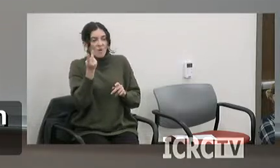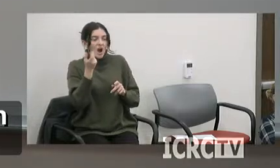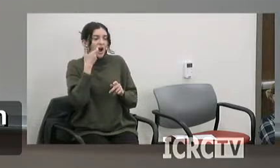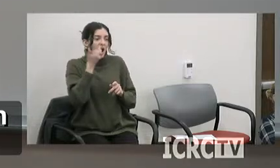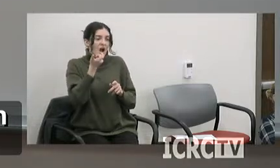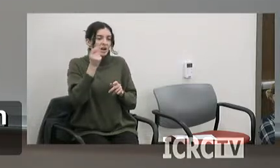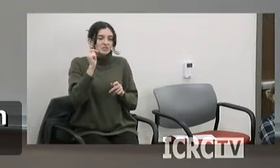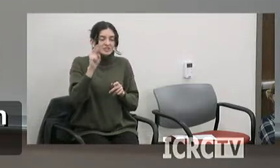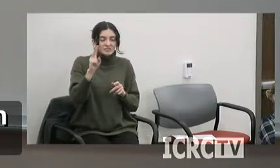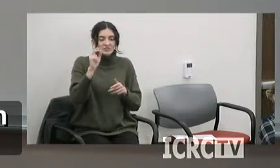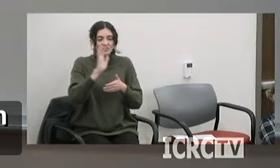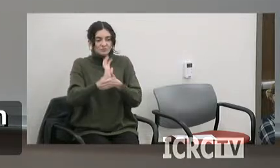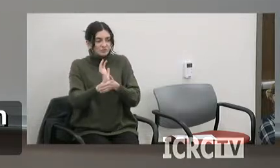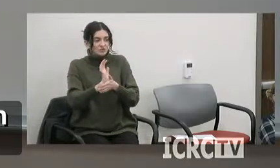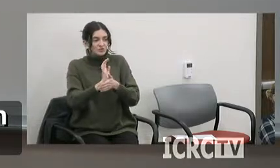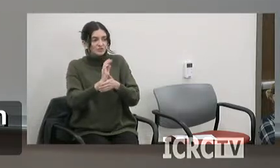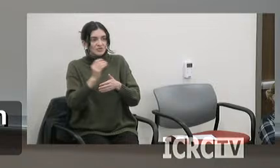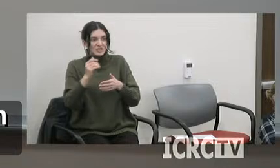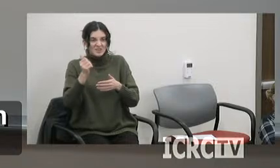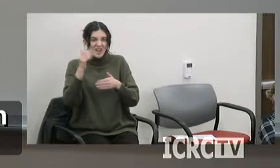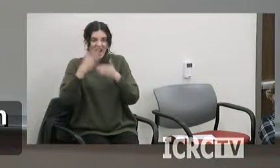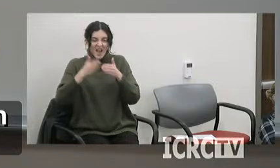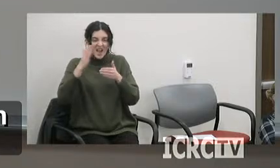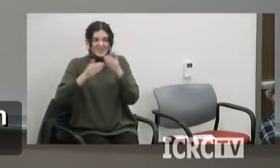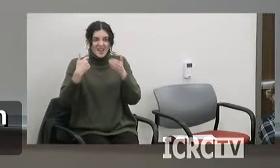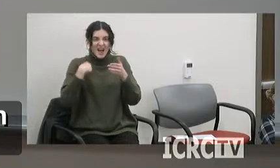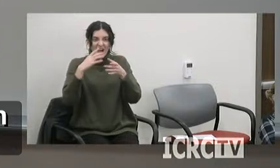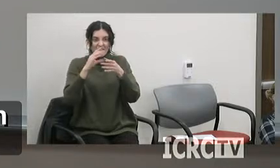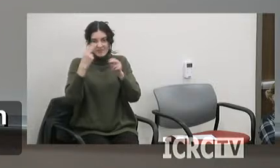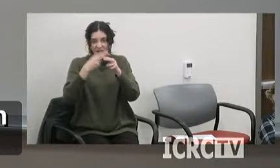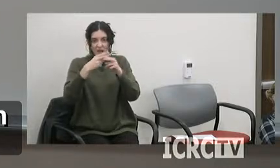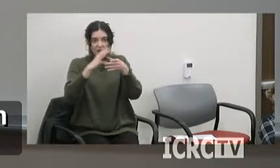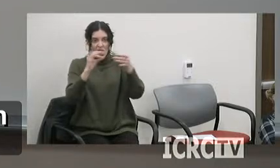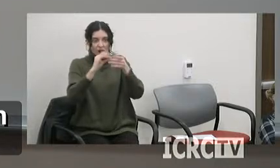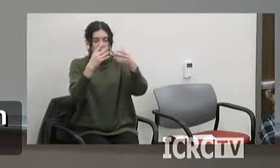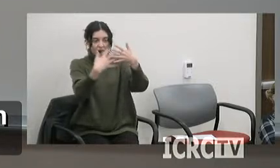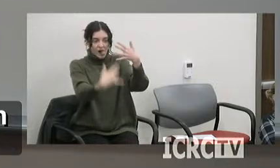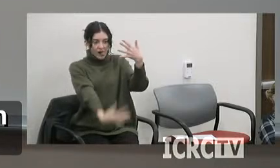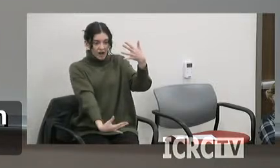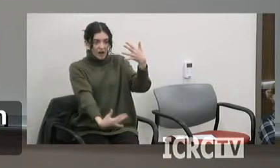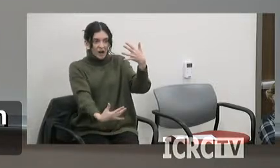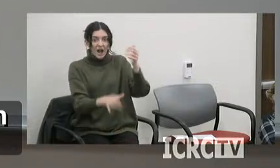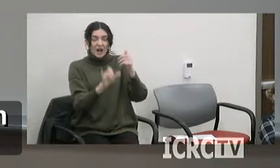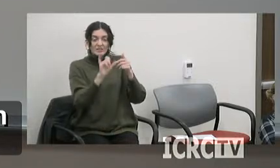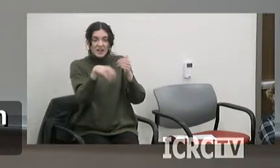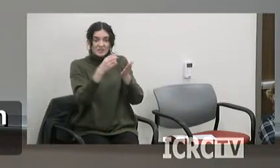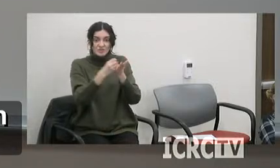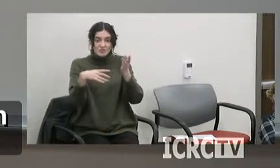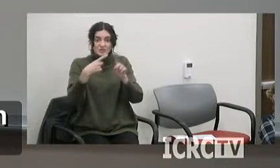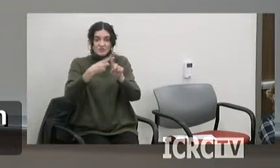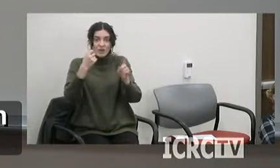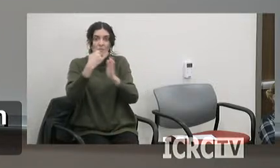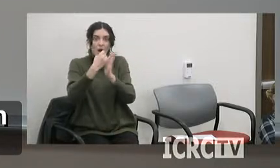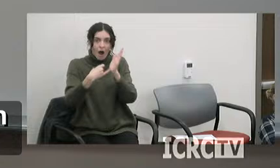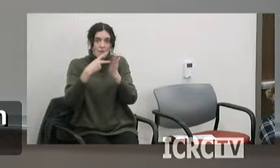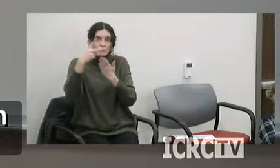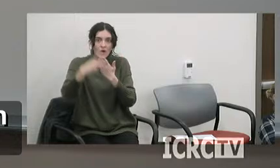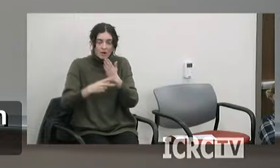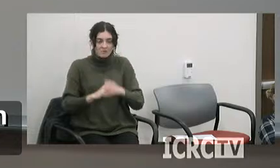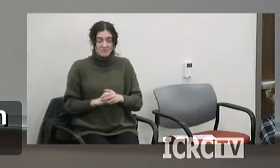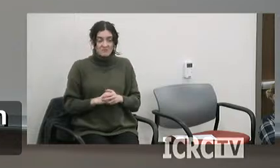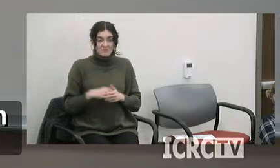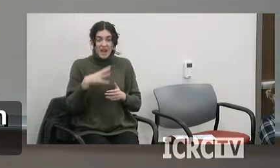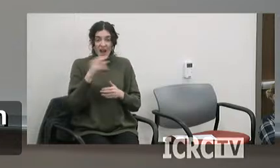jobs that come from the arts. And we soak up entertainment and media more today than we have 20 years